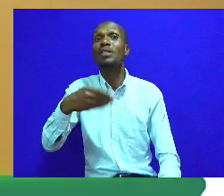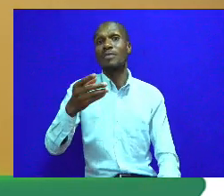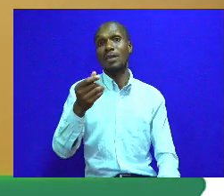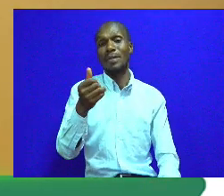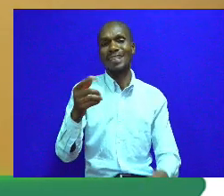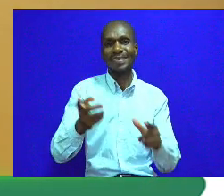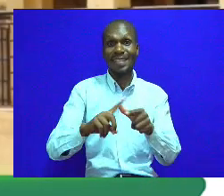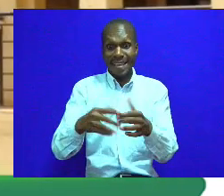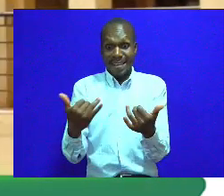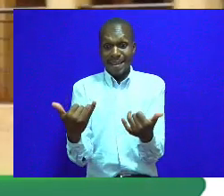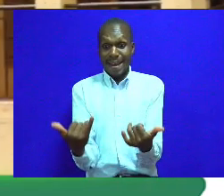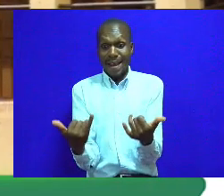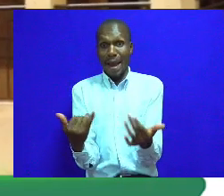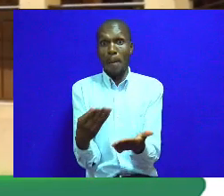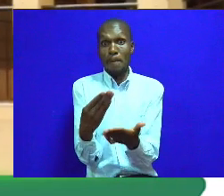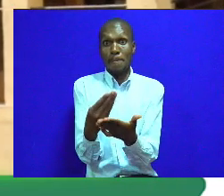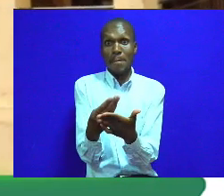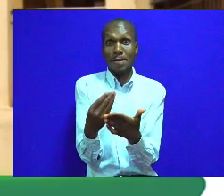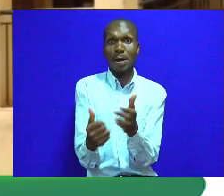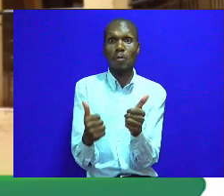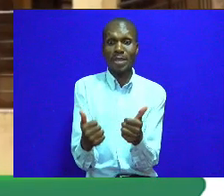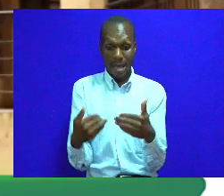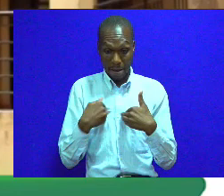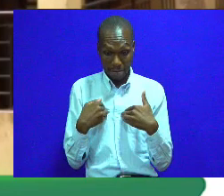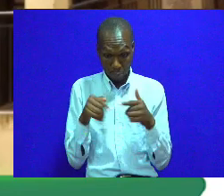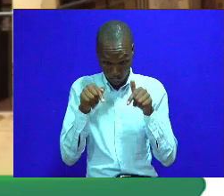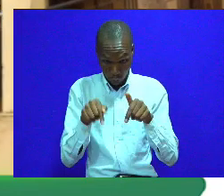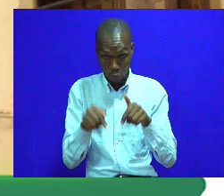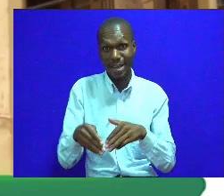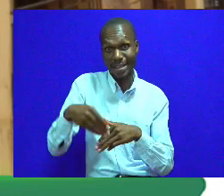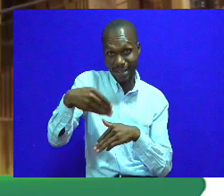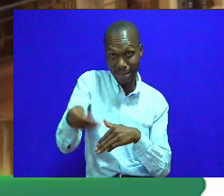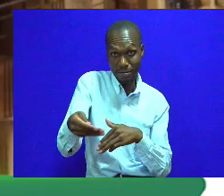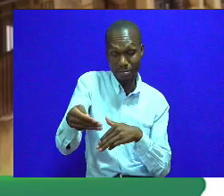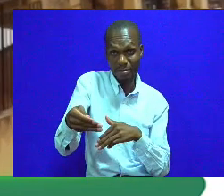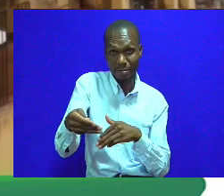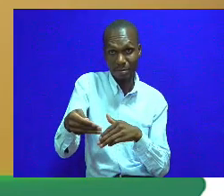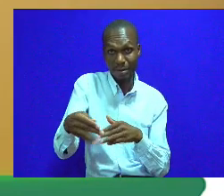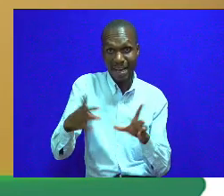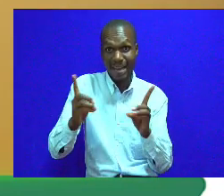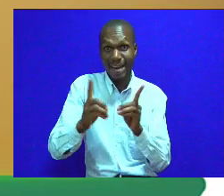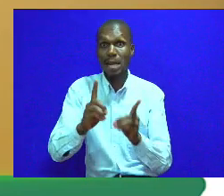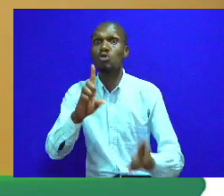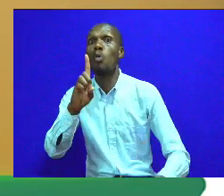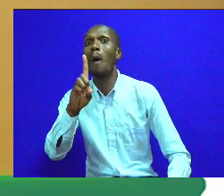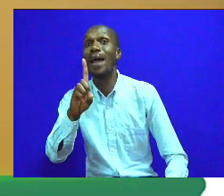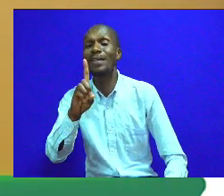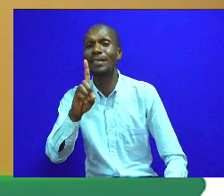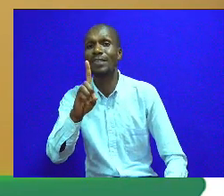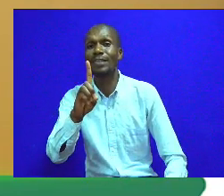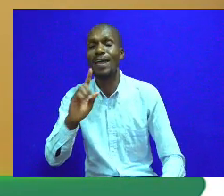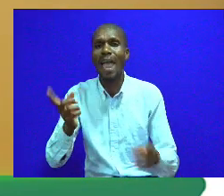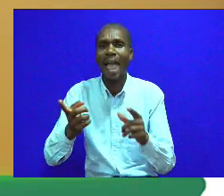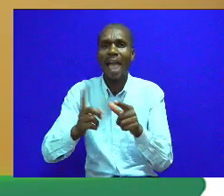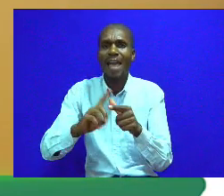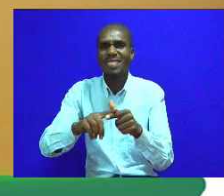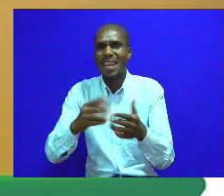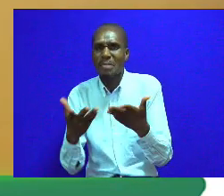kibe sabono iga tuwa wuga tukira seri litukuli ya lero yetariki yeyemo na